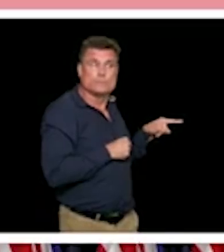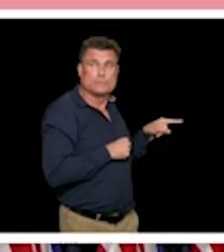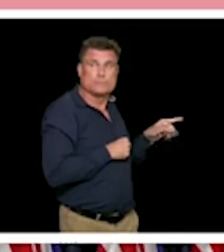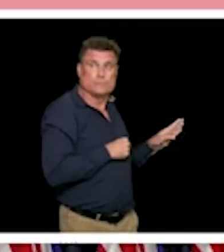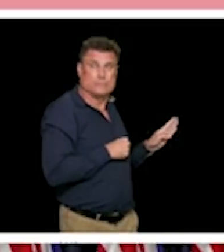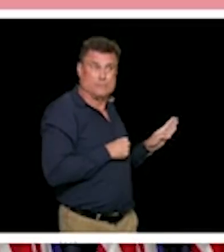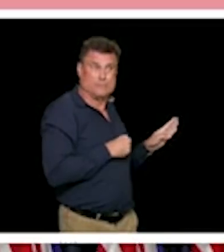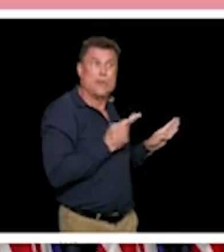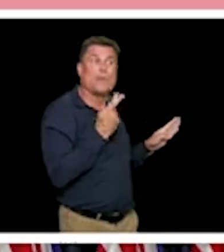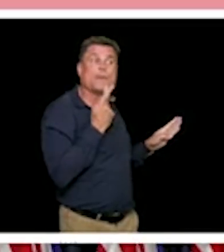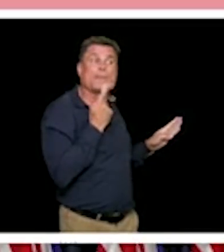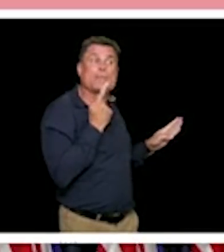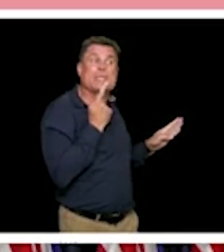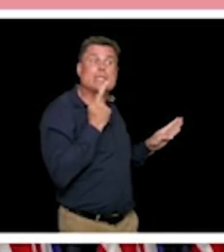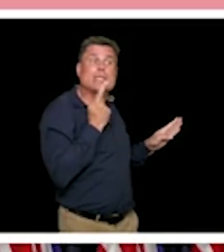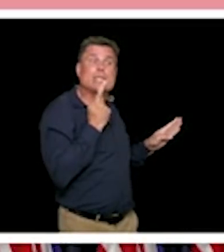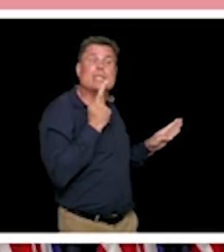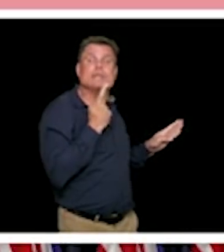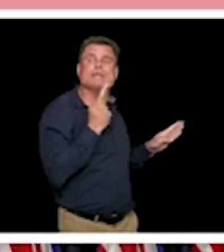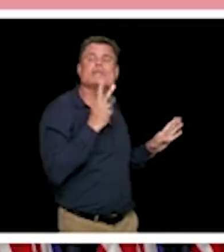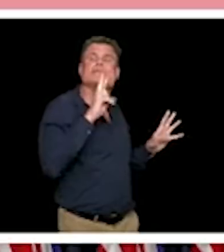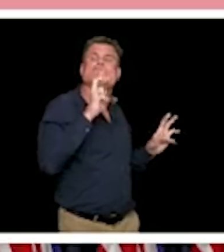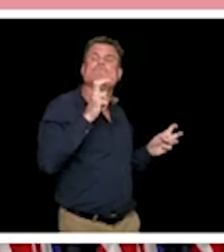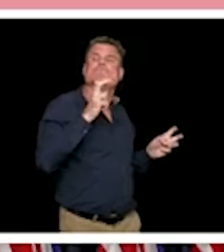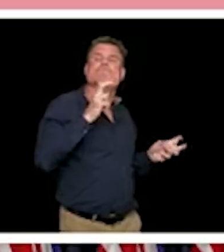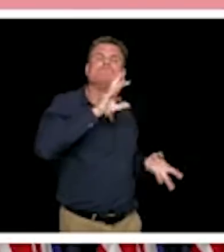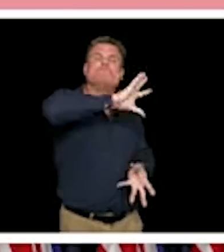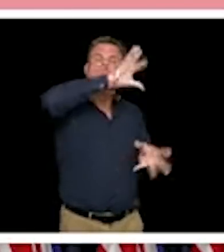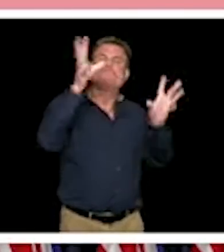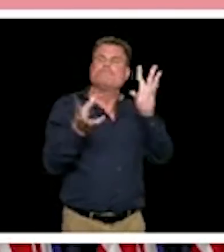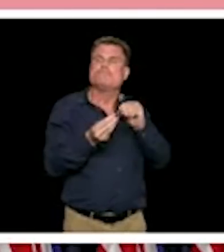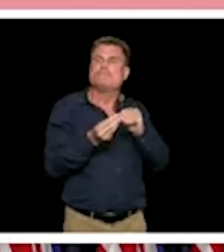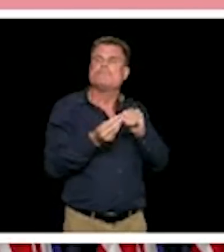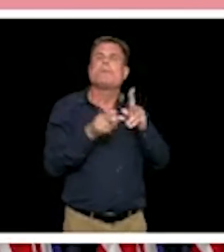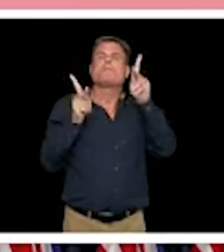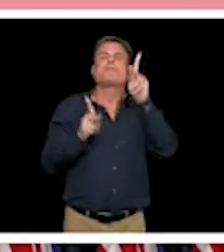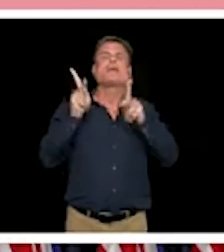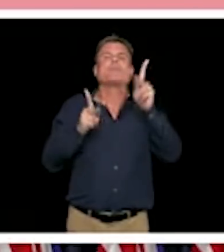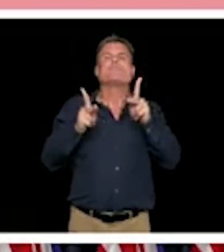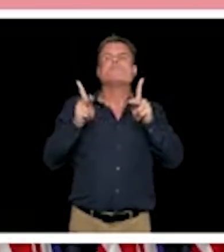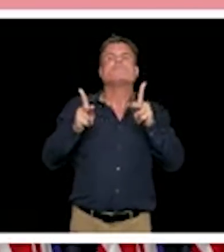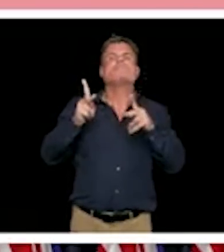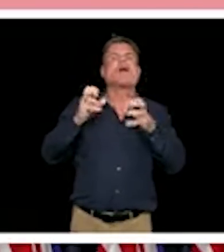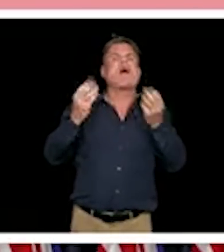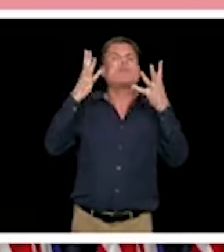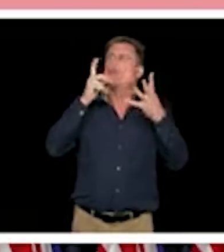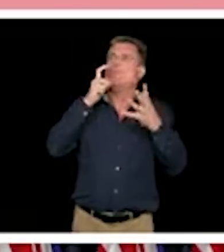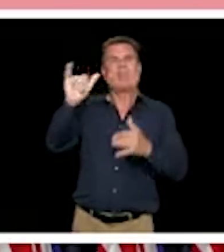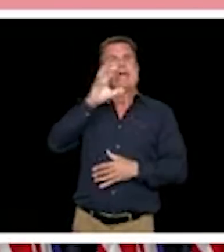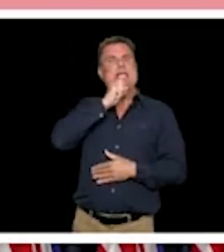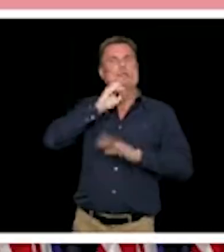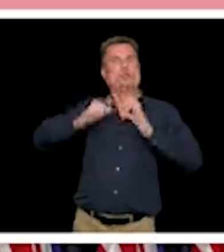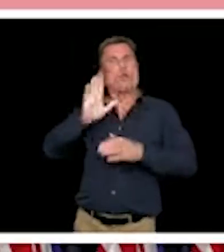population or that age group that's in the general population in BC. So for those under age 10, it's about 9%,